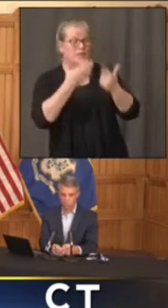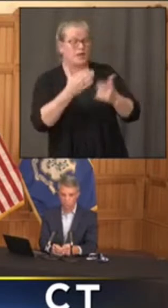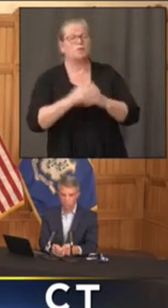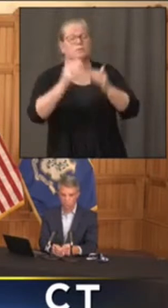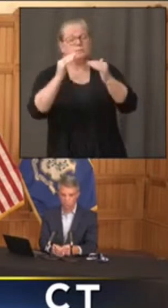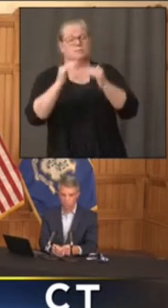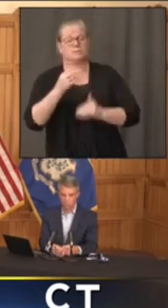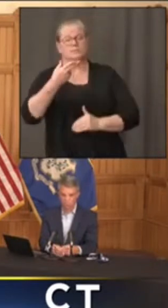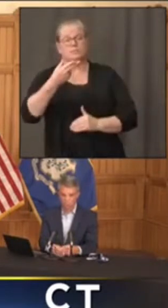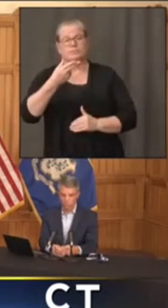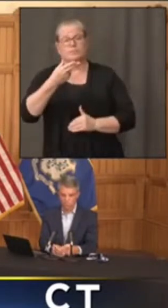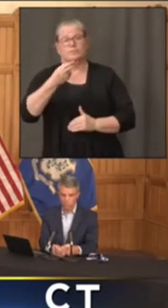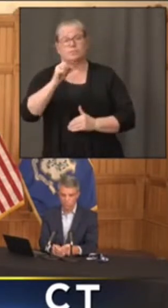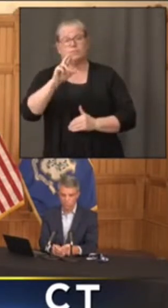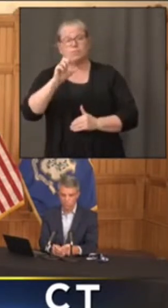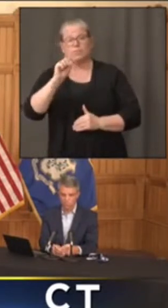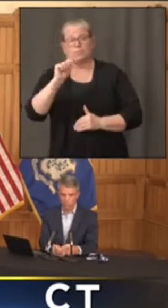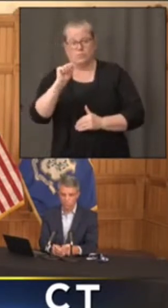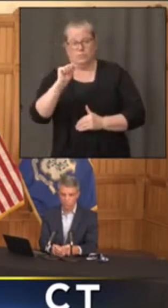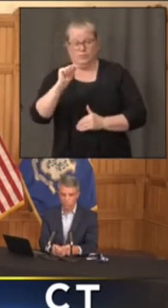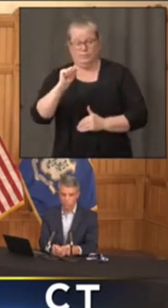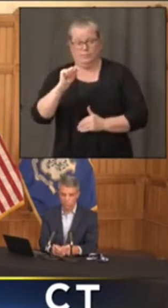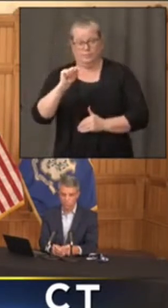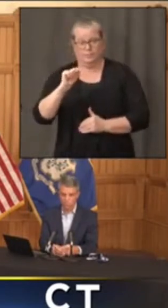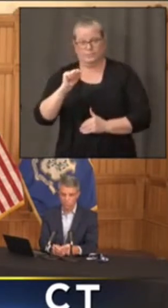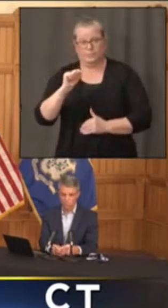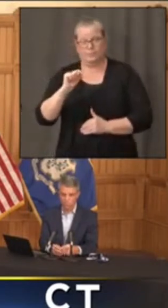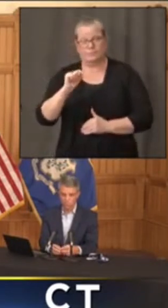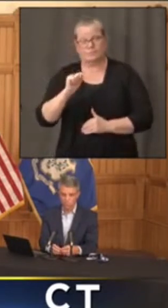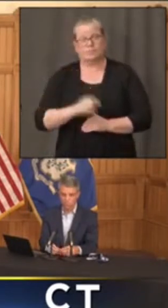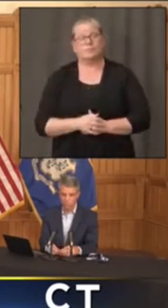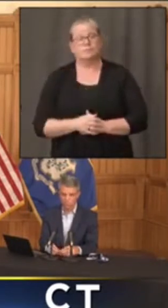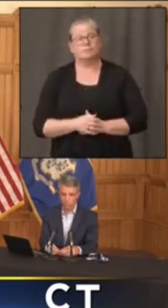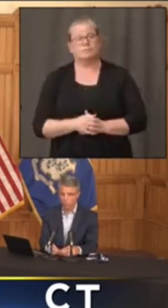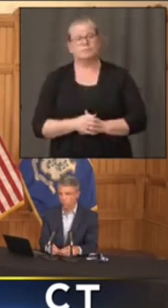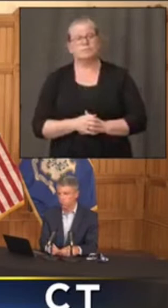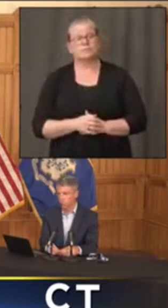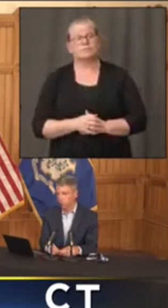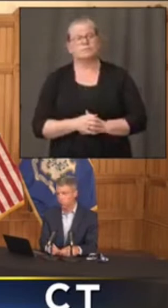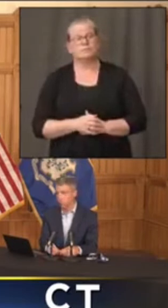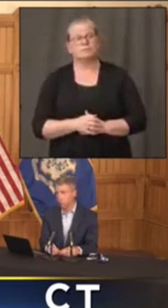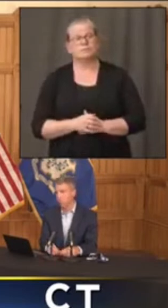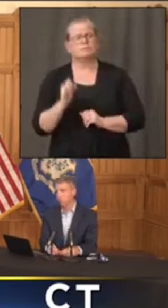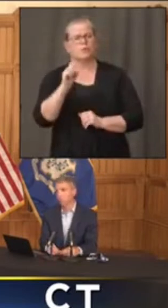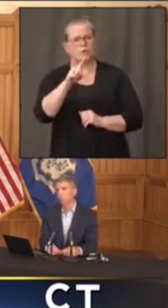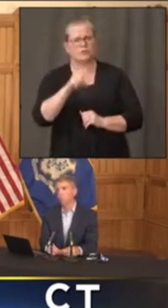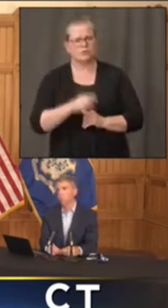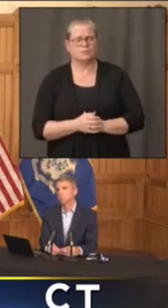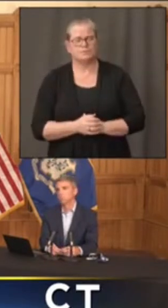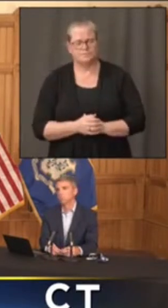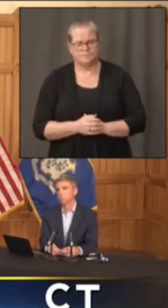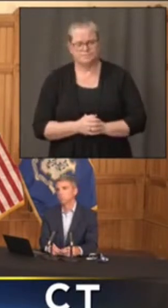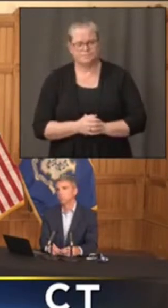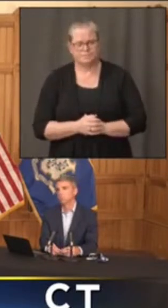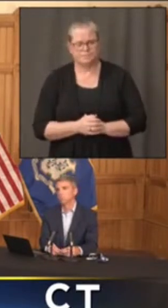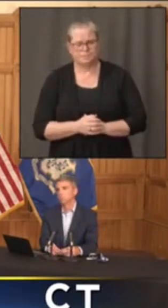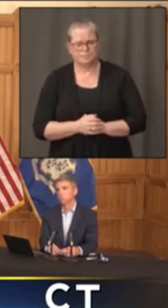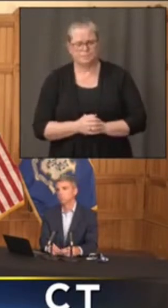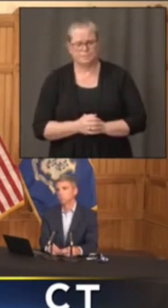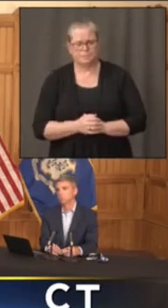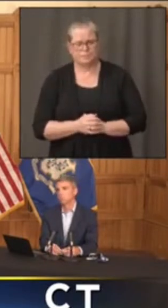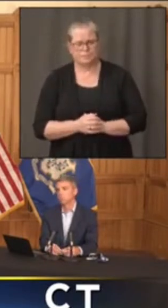Caitlin crass old couple of questions for you the first is regarding the